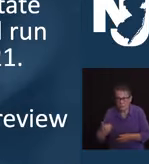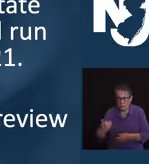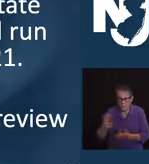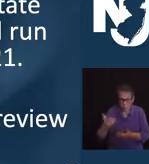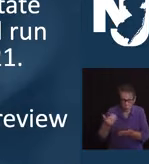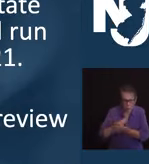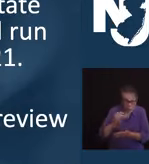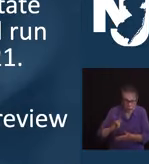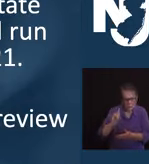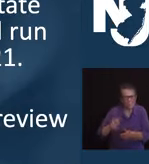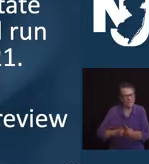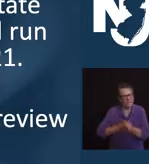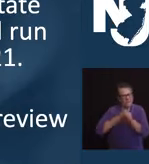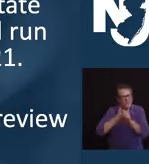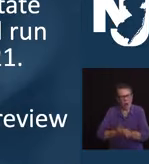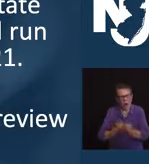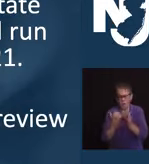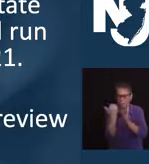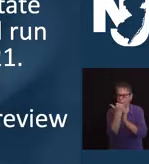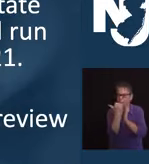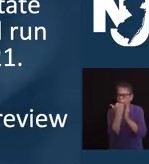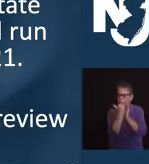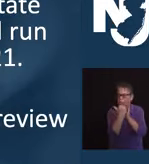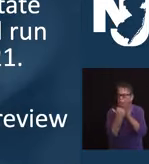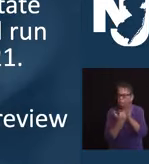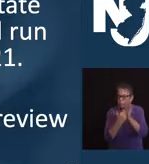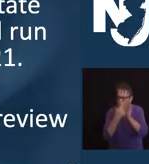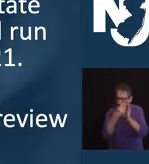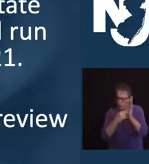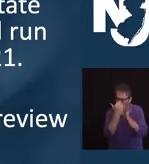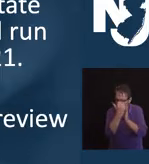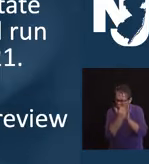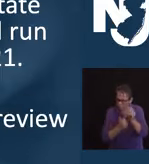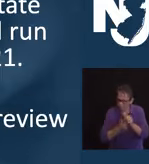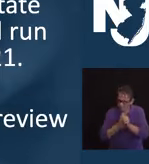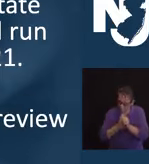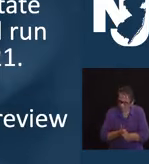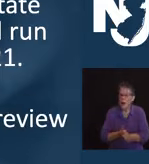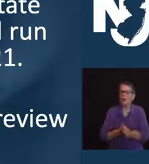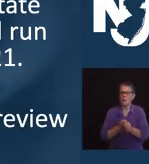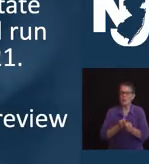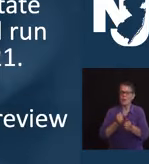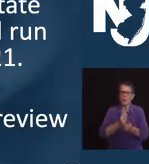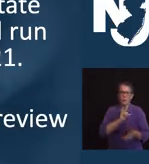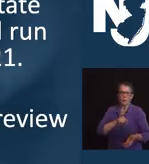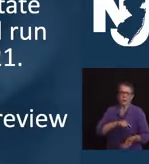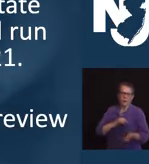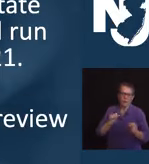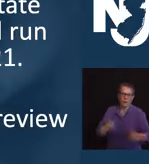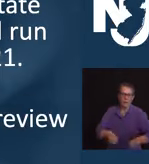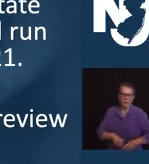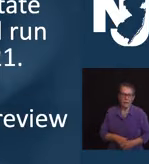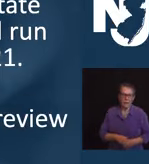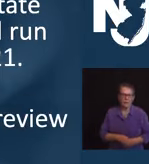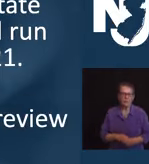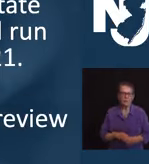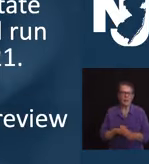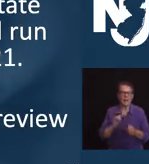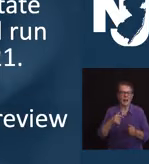to visit that website, getcovered.nj.gov, to review the plan options available to them and their